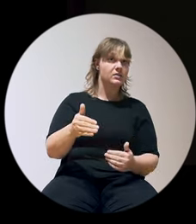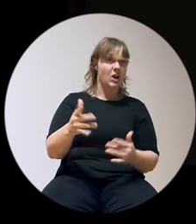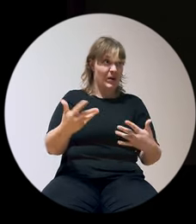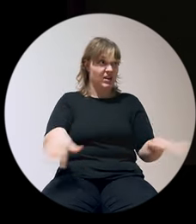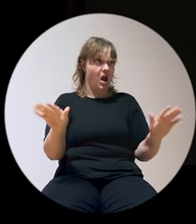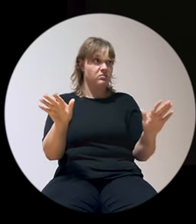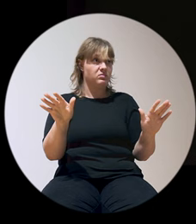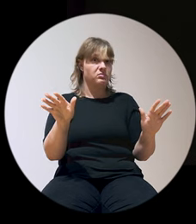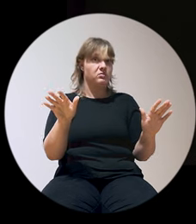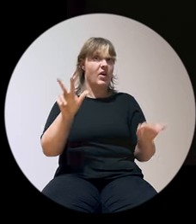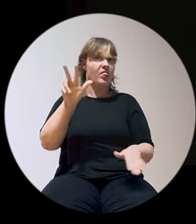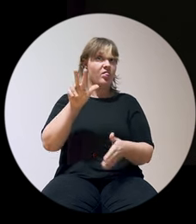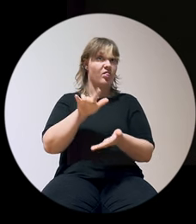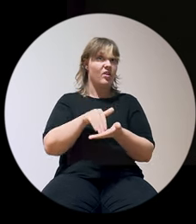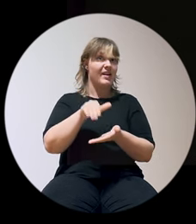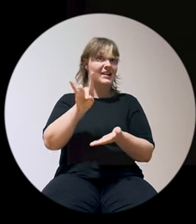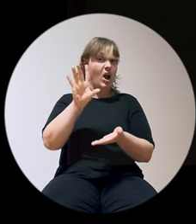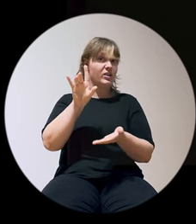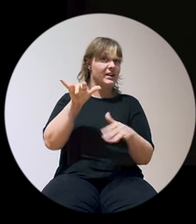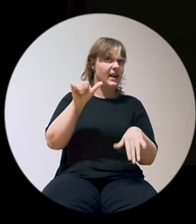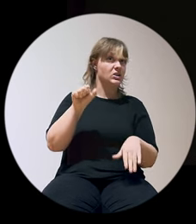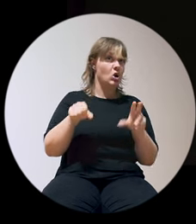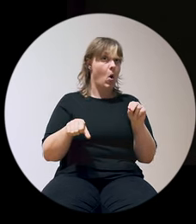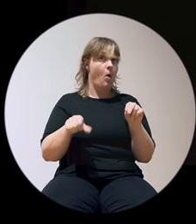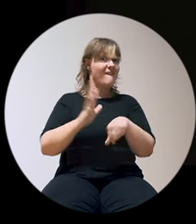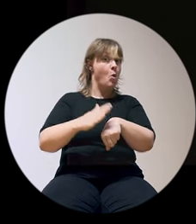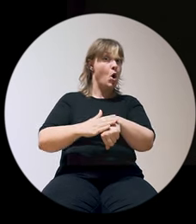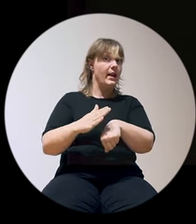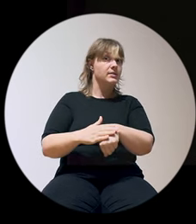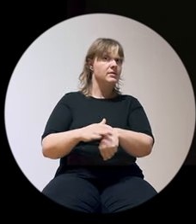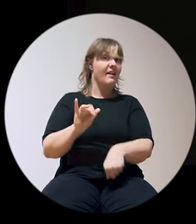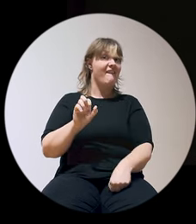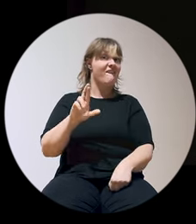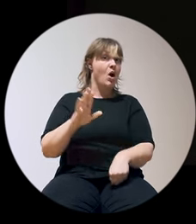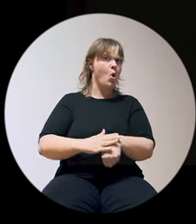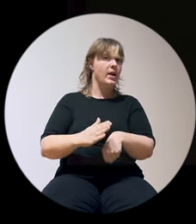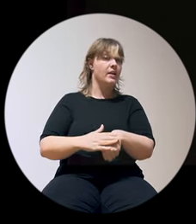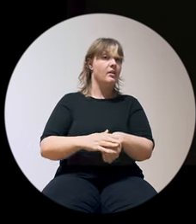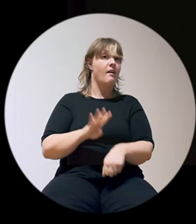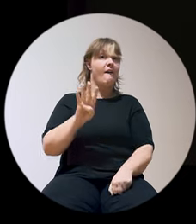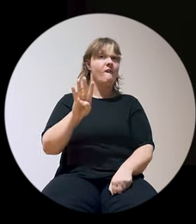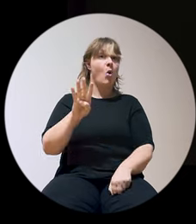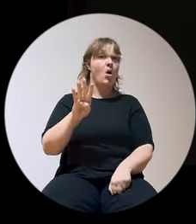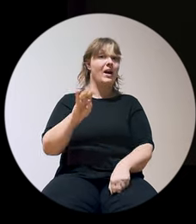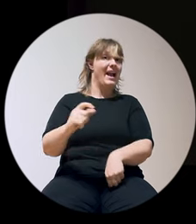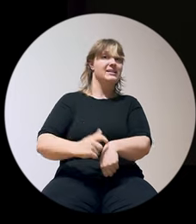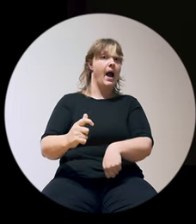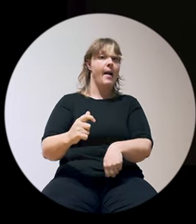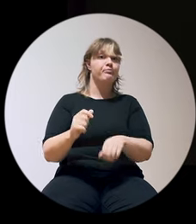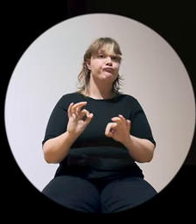done all through at $3,800? Yes or no at $3,800? Fair warning. $4,000 in time.